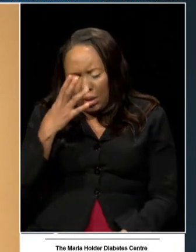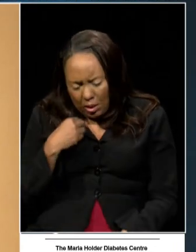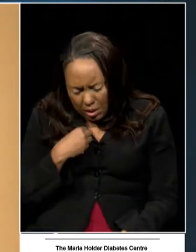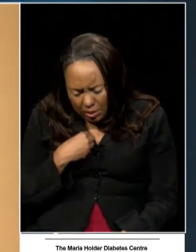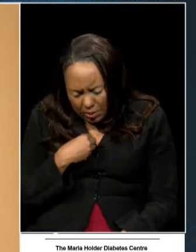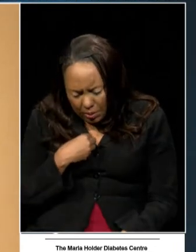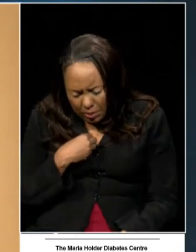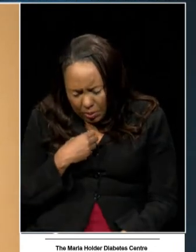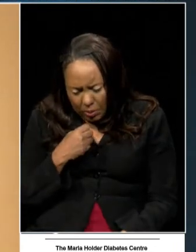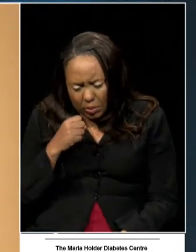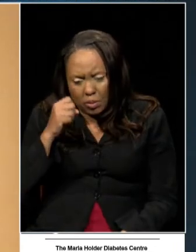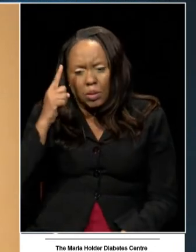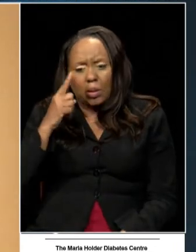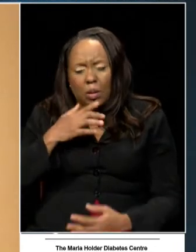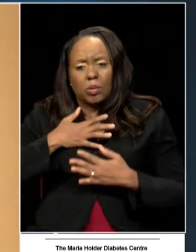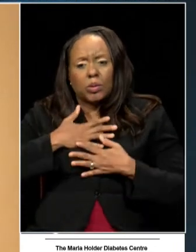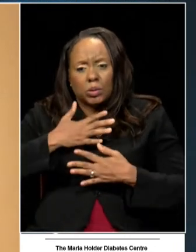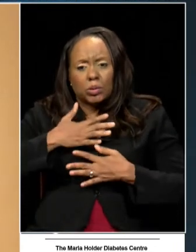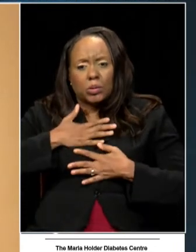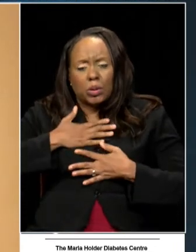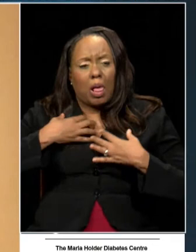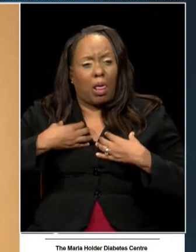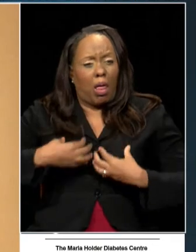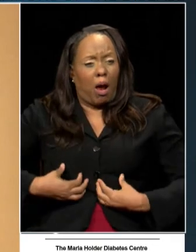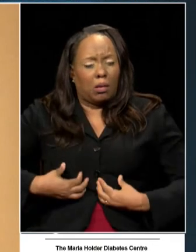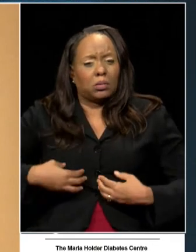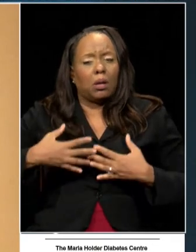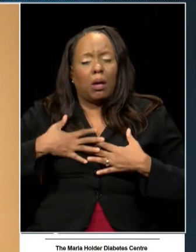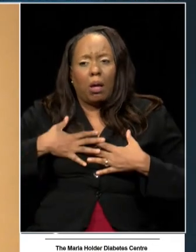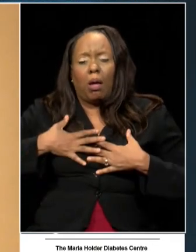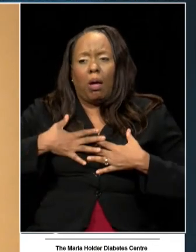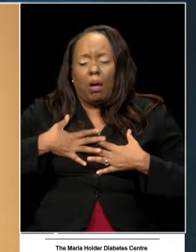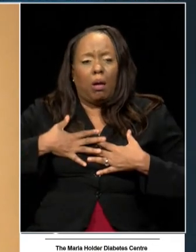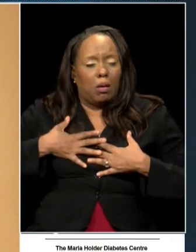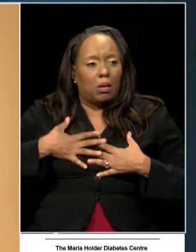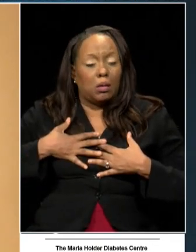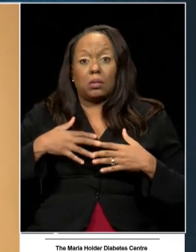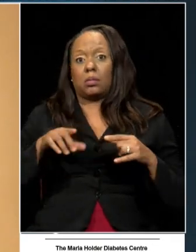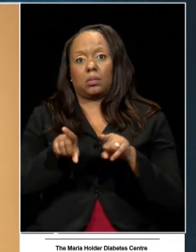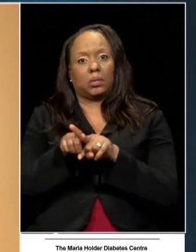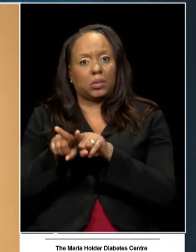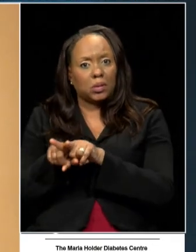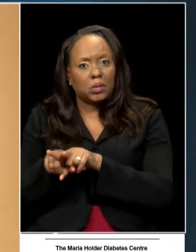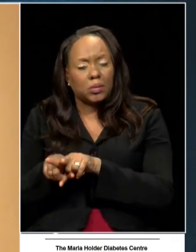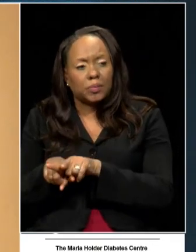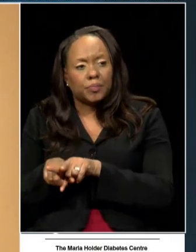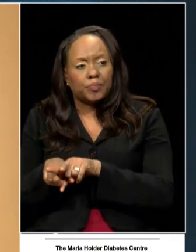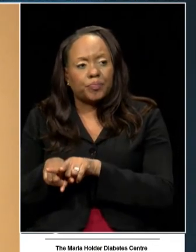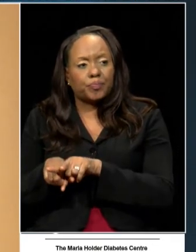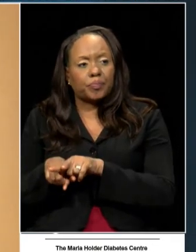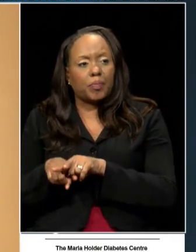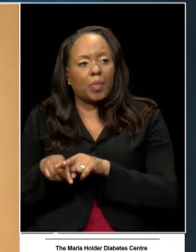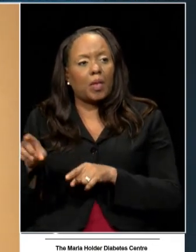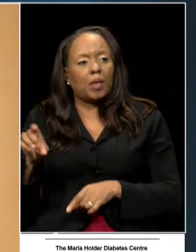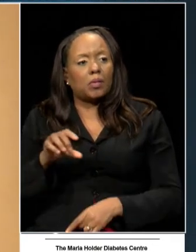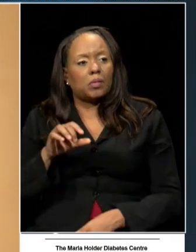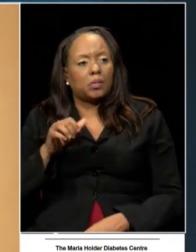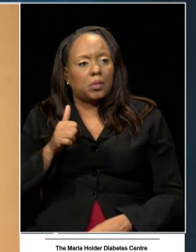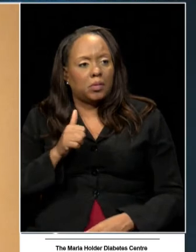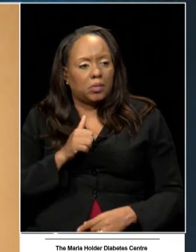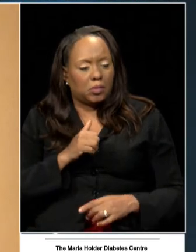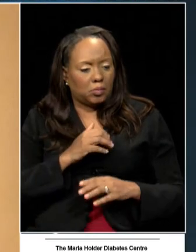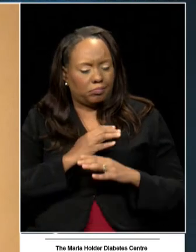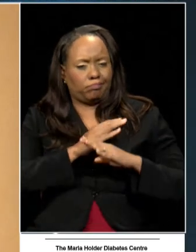up with fluid. Heart failure is also caused by ischemic heart disease, or blockages in the